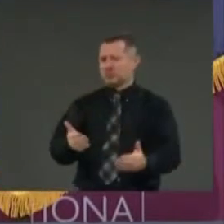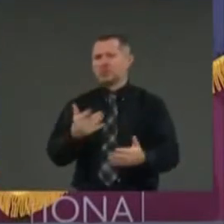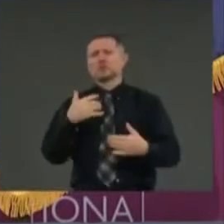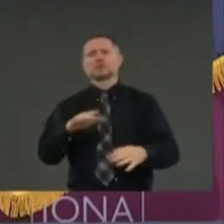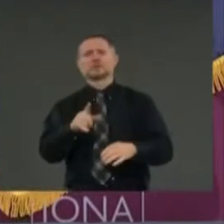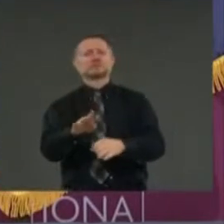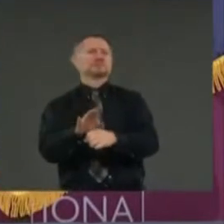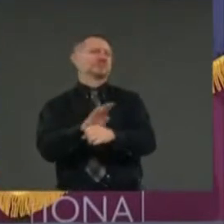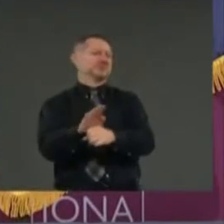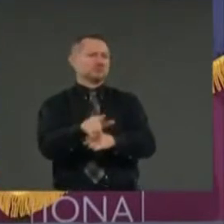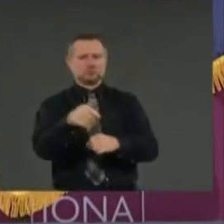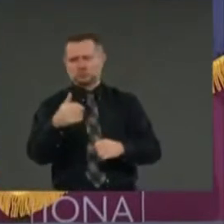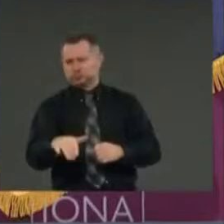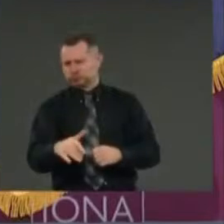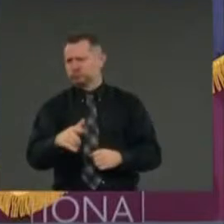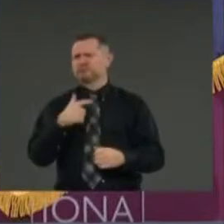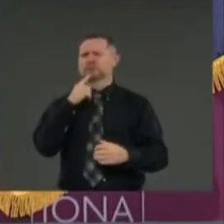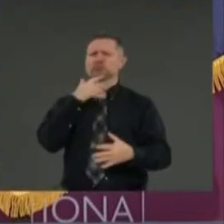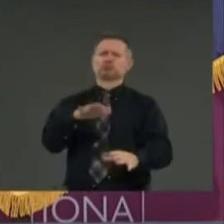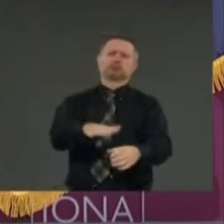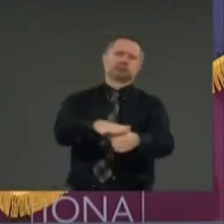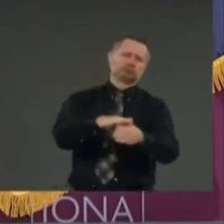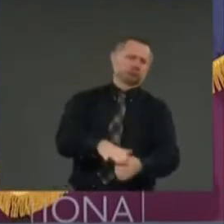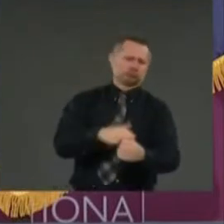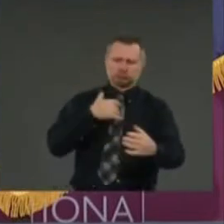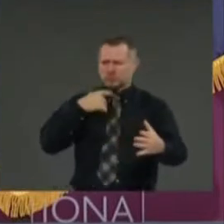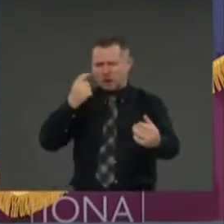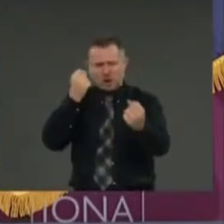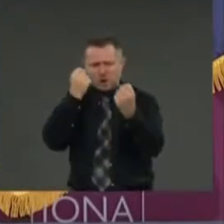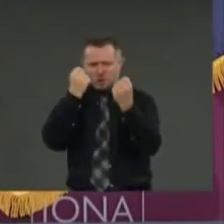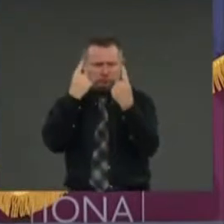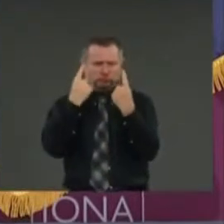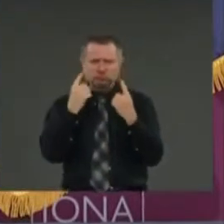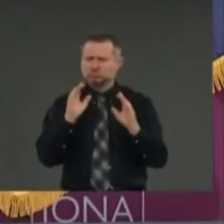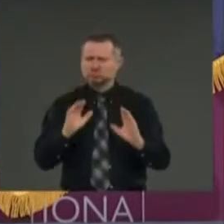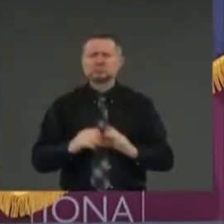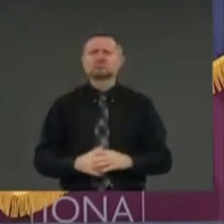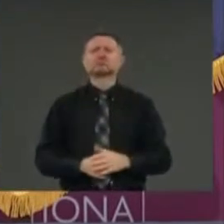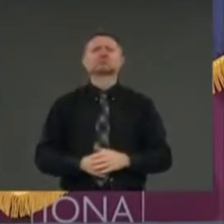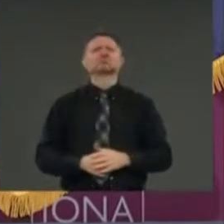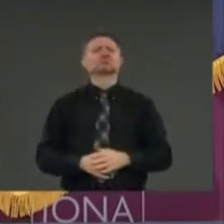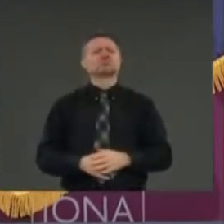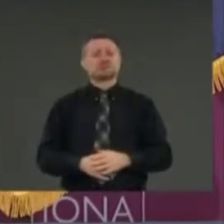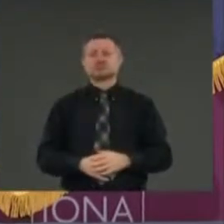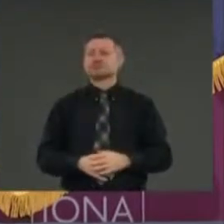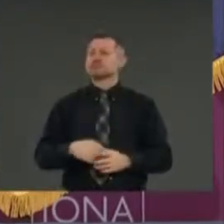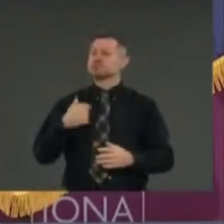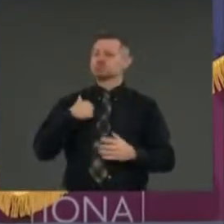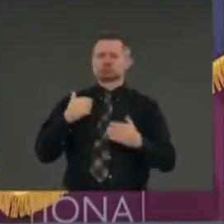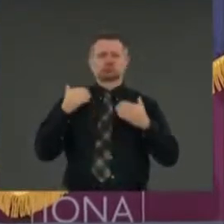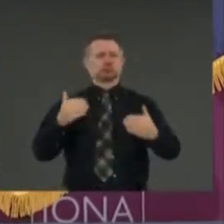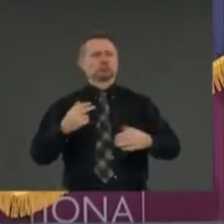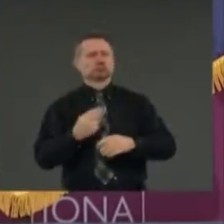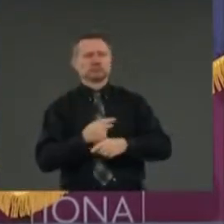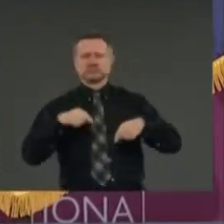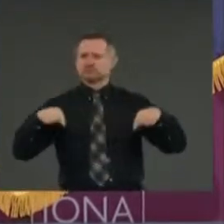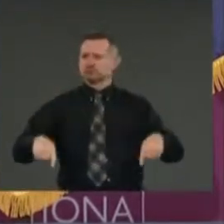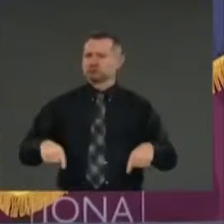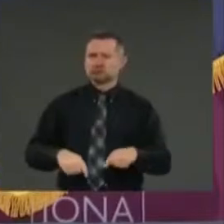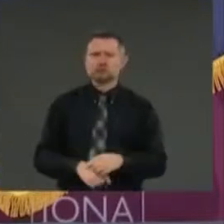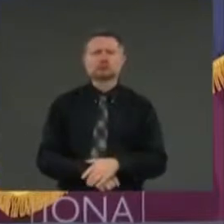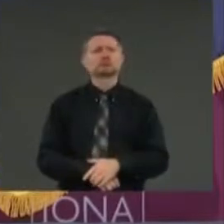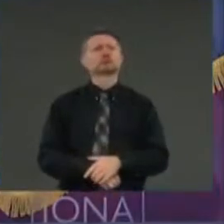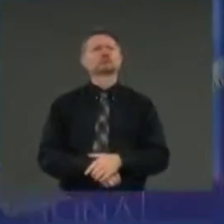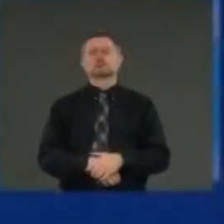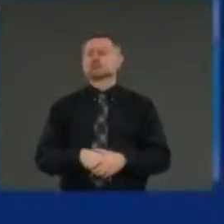a distressful day on many levels, but let's proceed. Today is